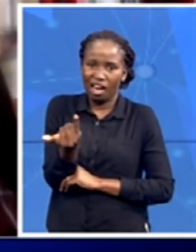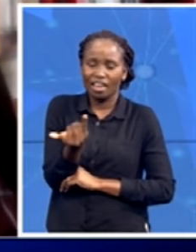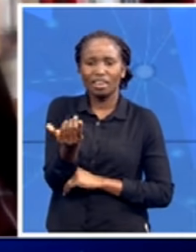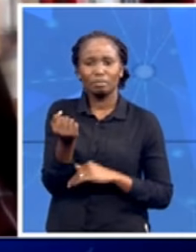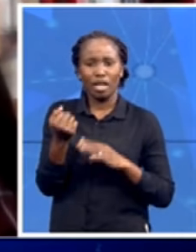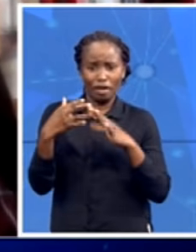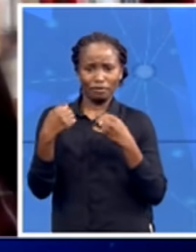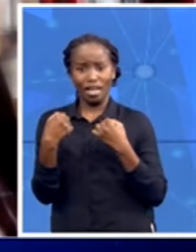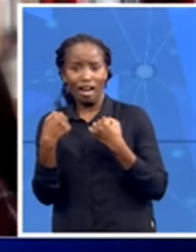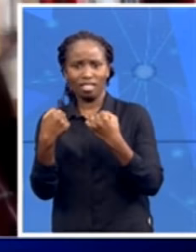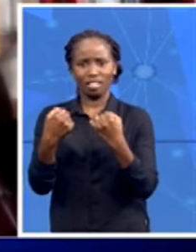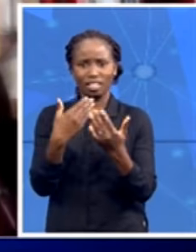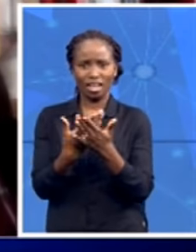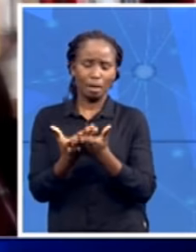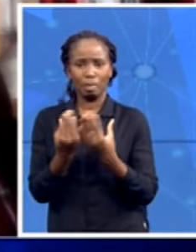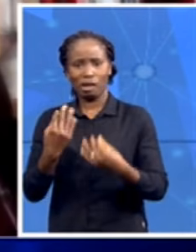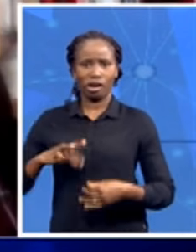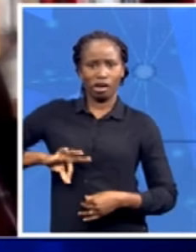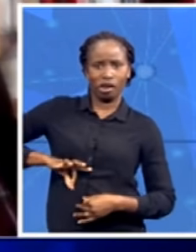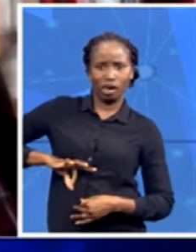to live a good life.